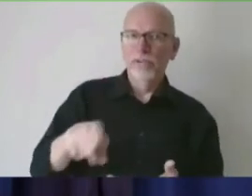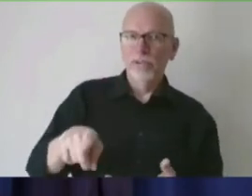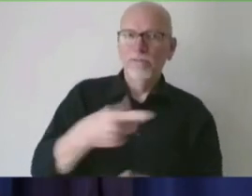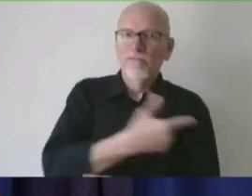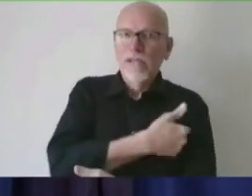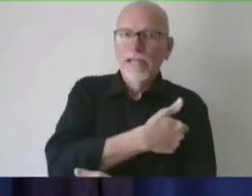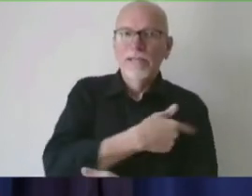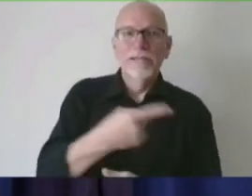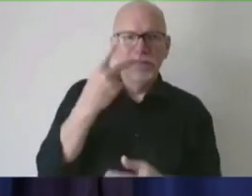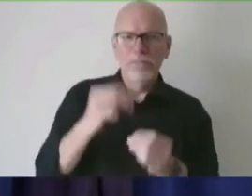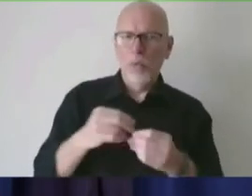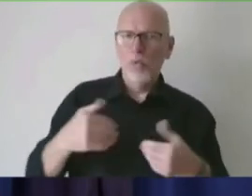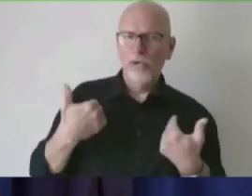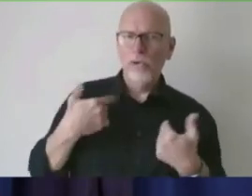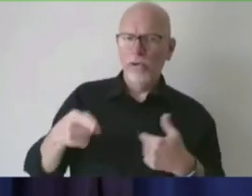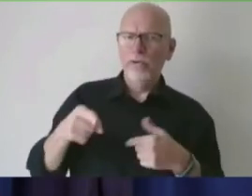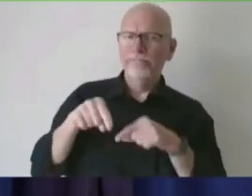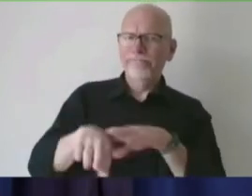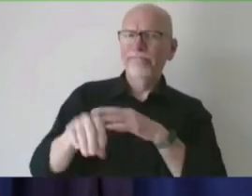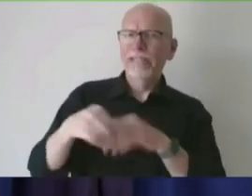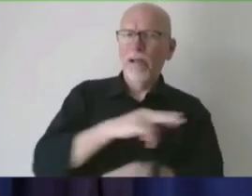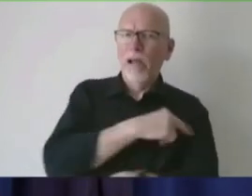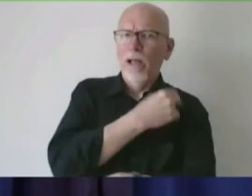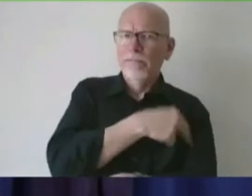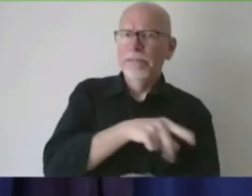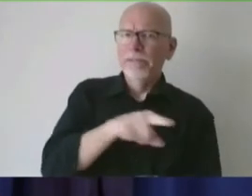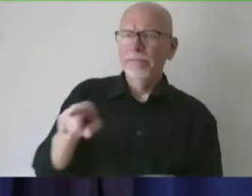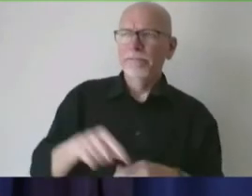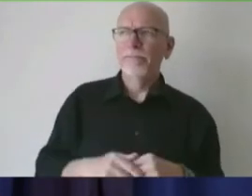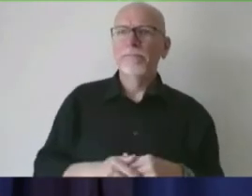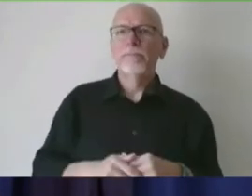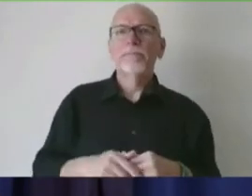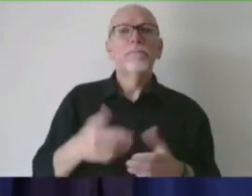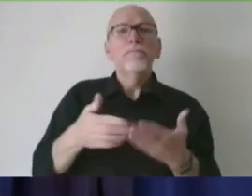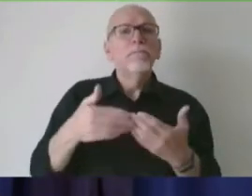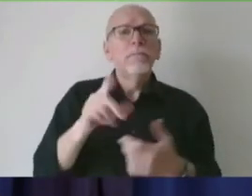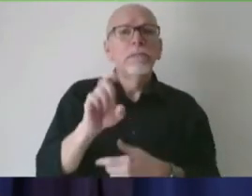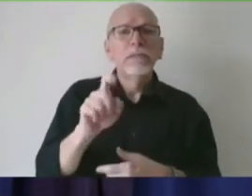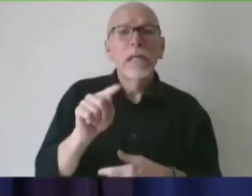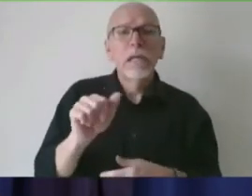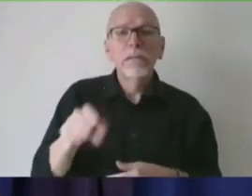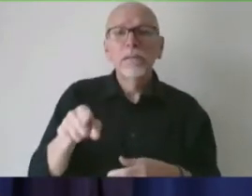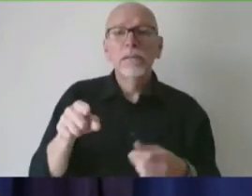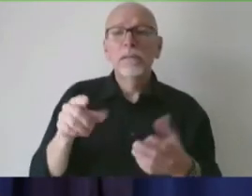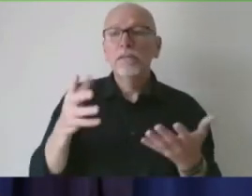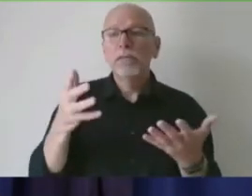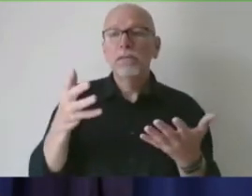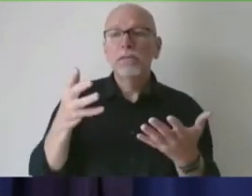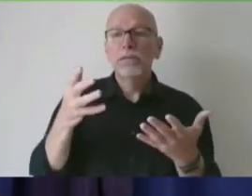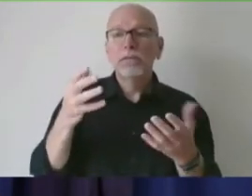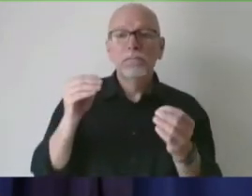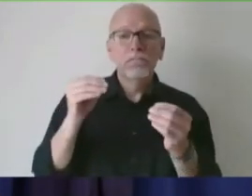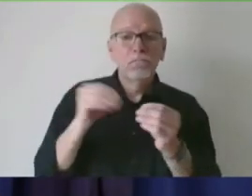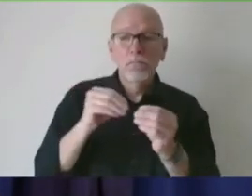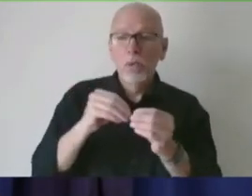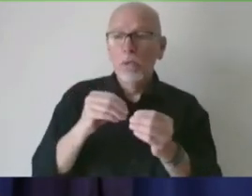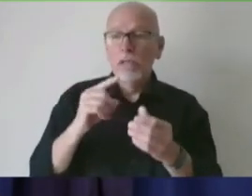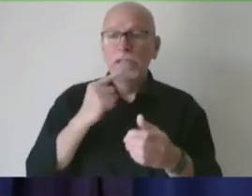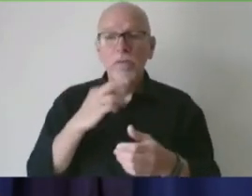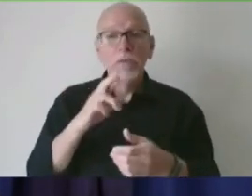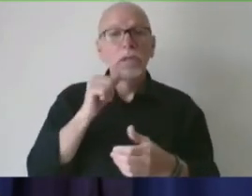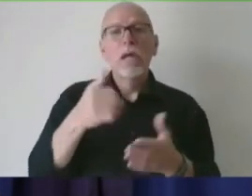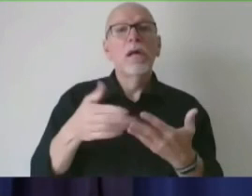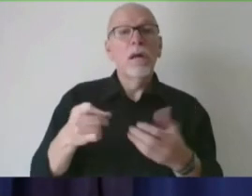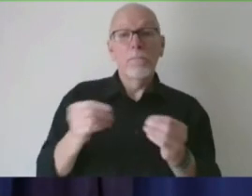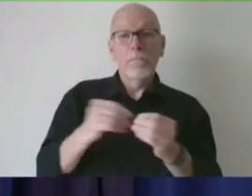in the hospital. I mean, by nature of the fact that whether Delta is more virulent or not, the more cases you have, the more